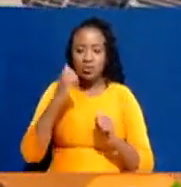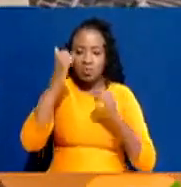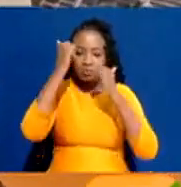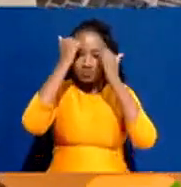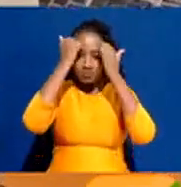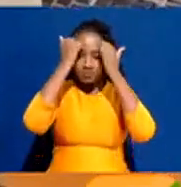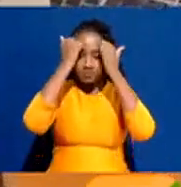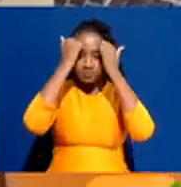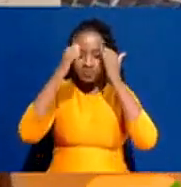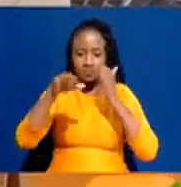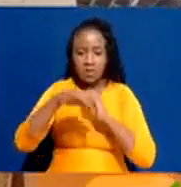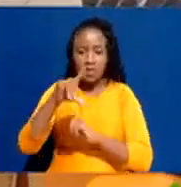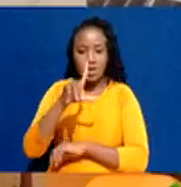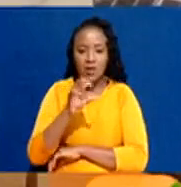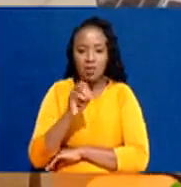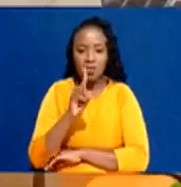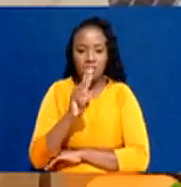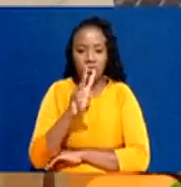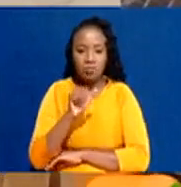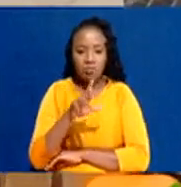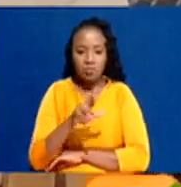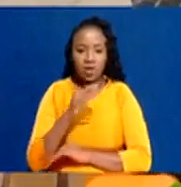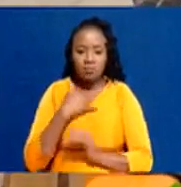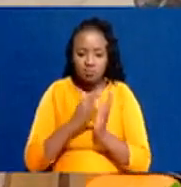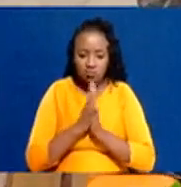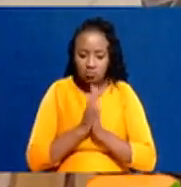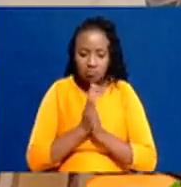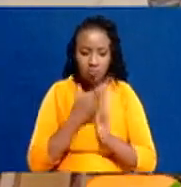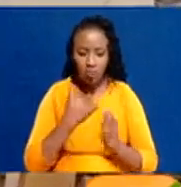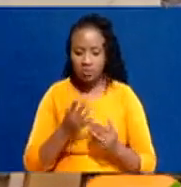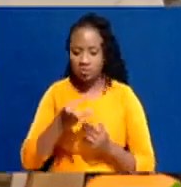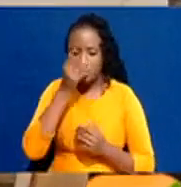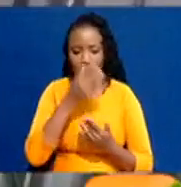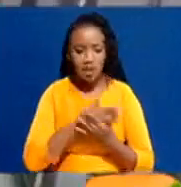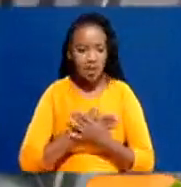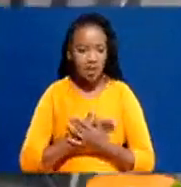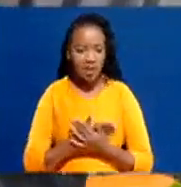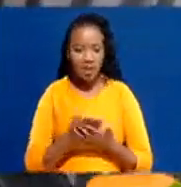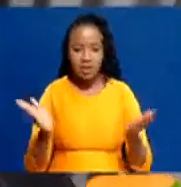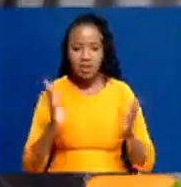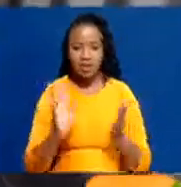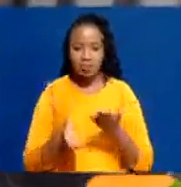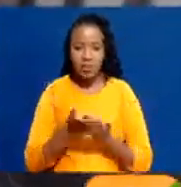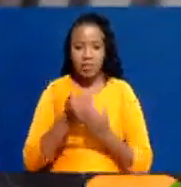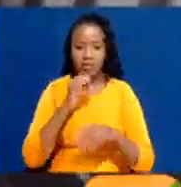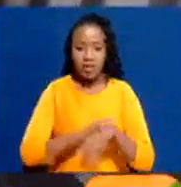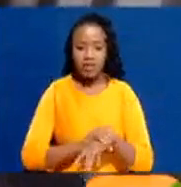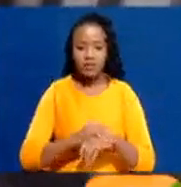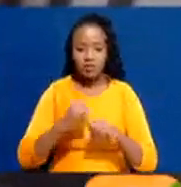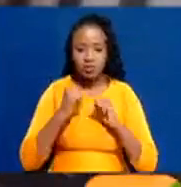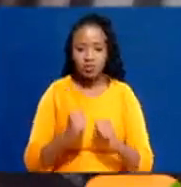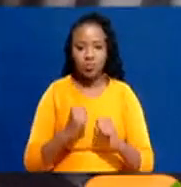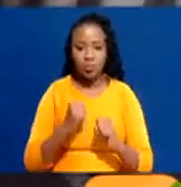apprentice in Lodwar for the better part of the year, eager to learn anything and everything he could to get a solid footing in the